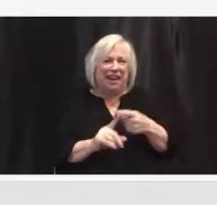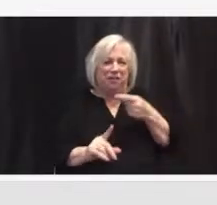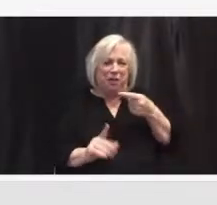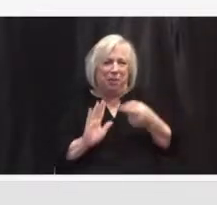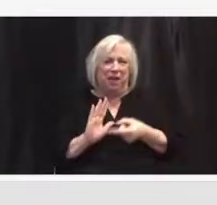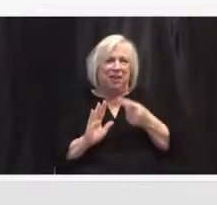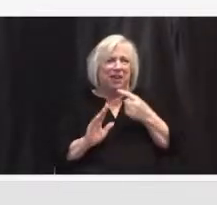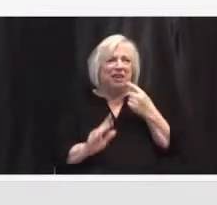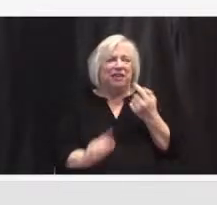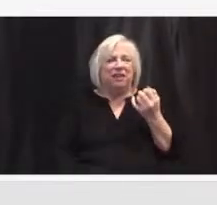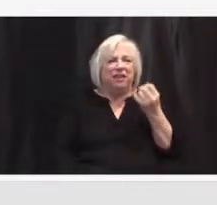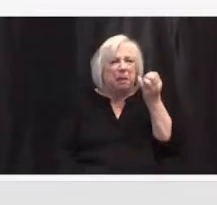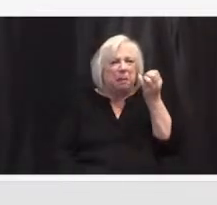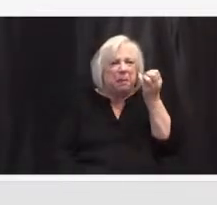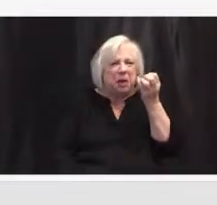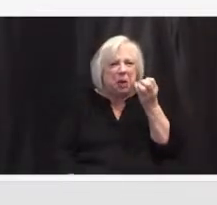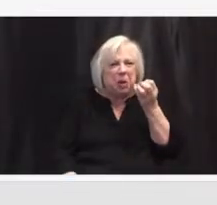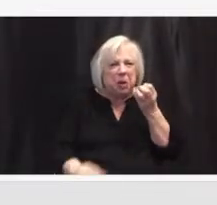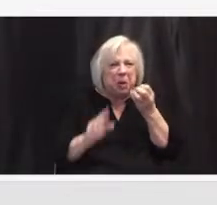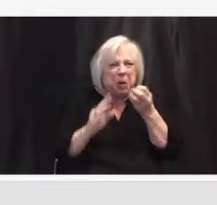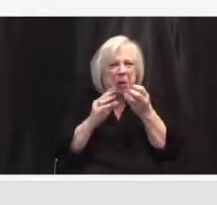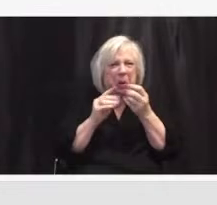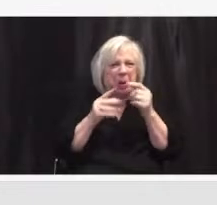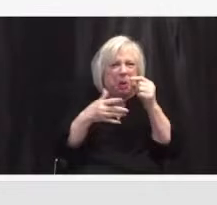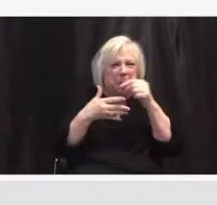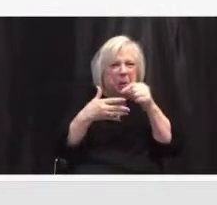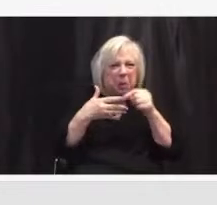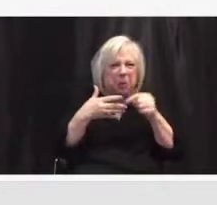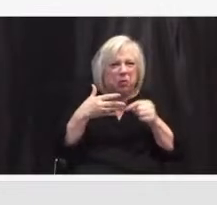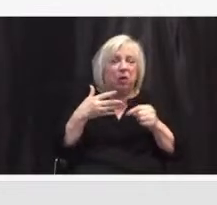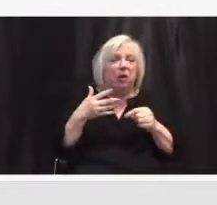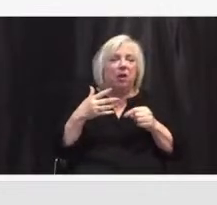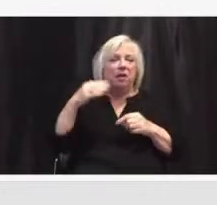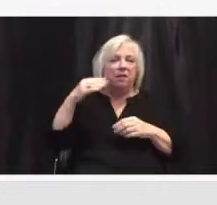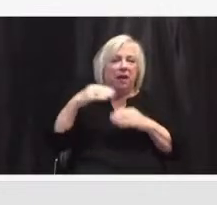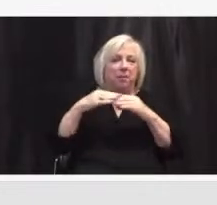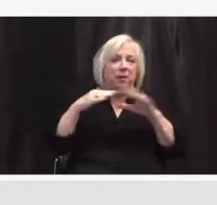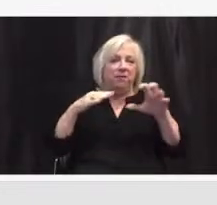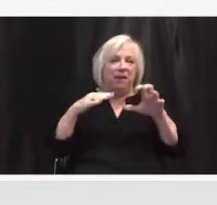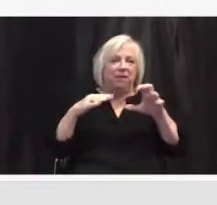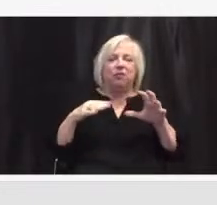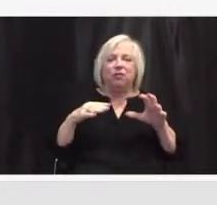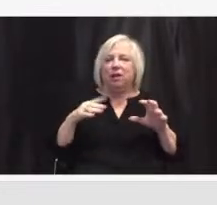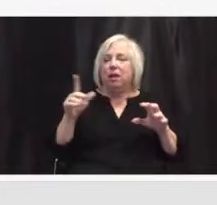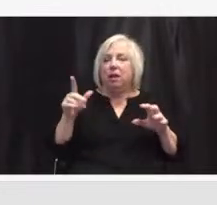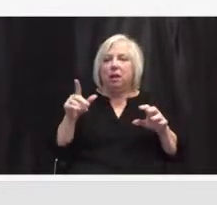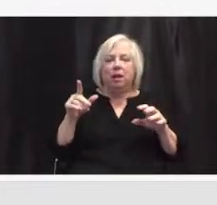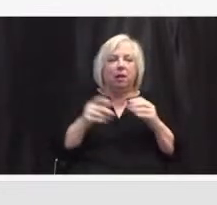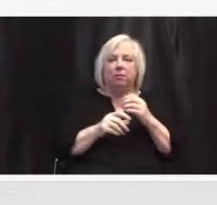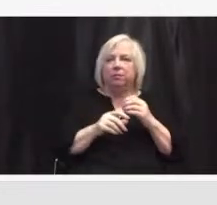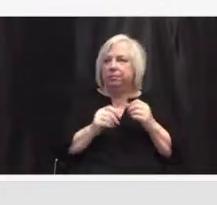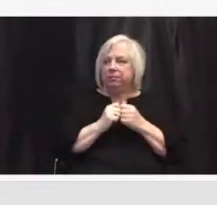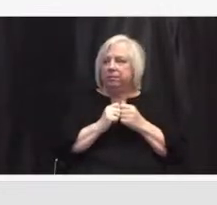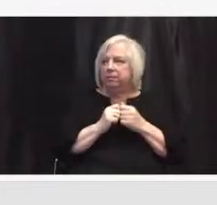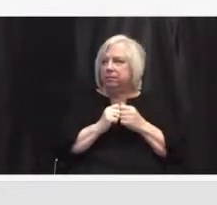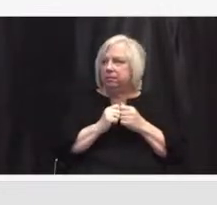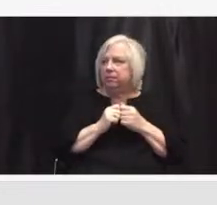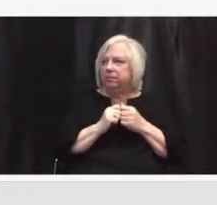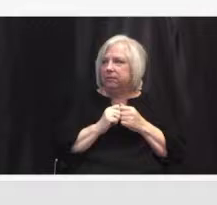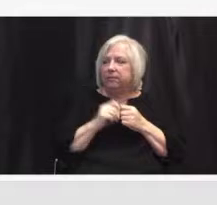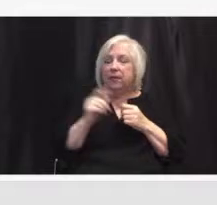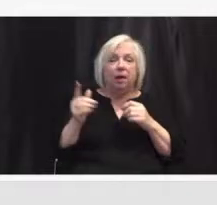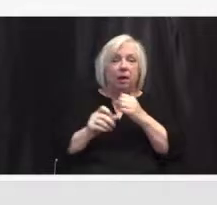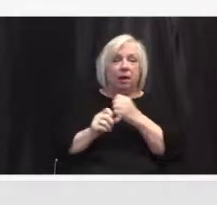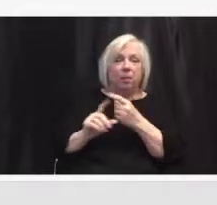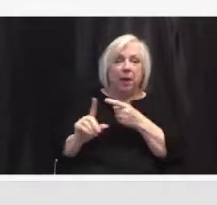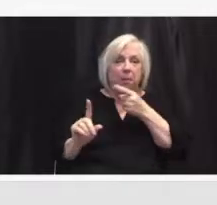just the minutia of this 500 limit. So anyway, and then you made a point. Talk about it at the retreat. You made a point